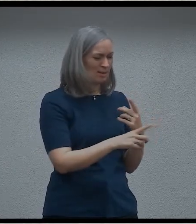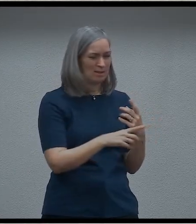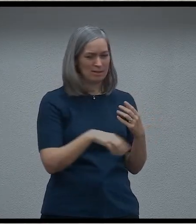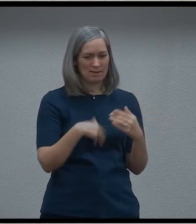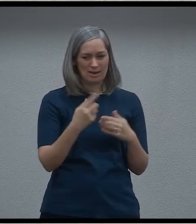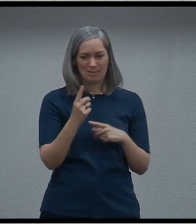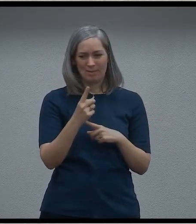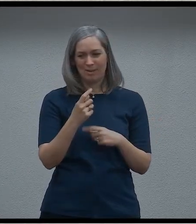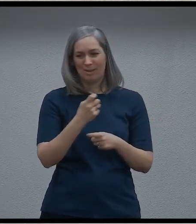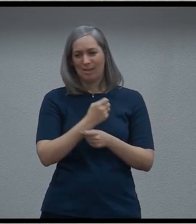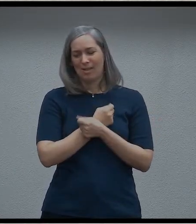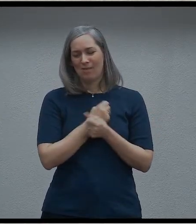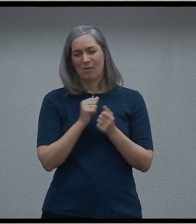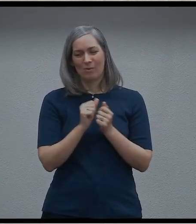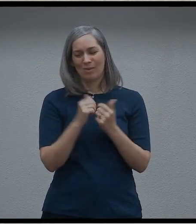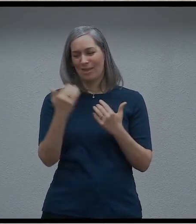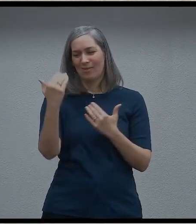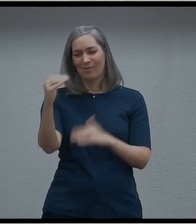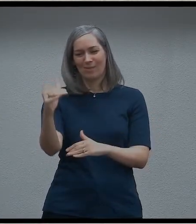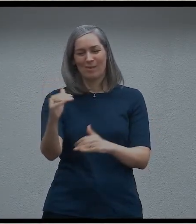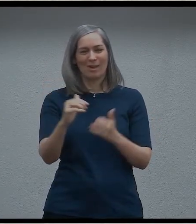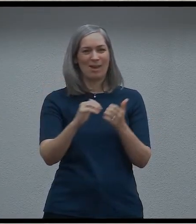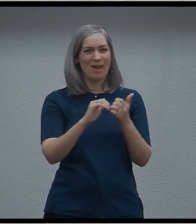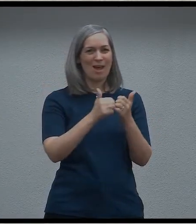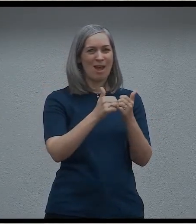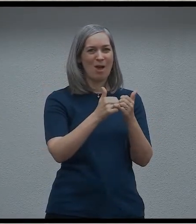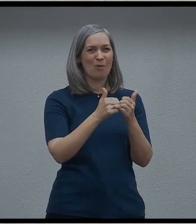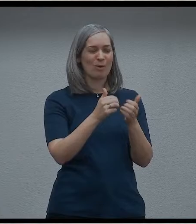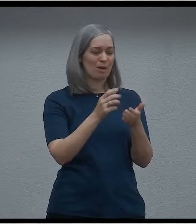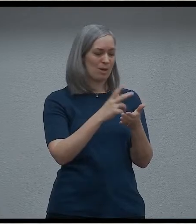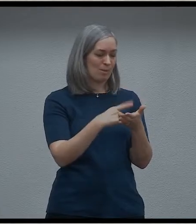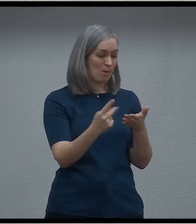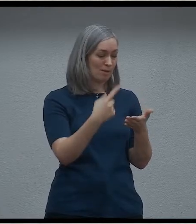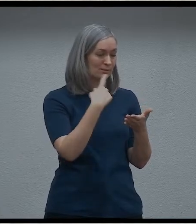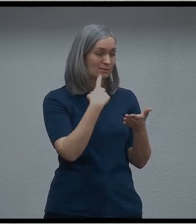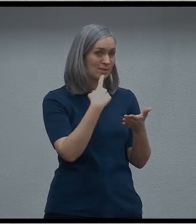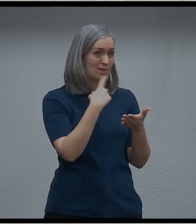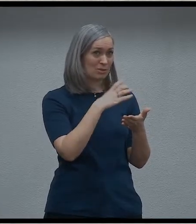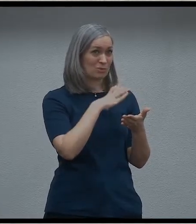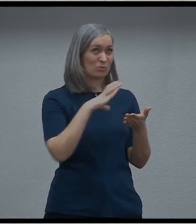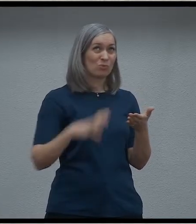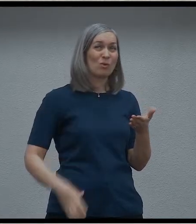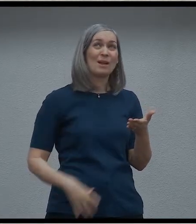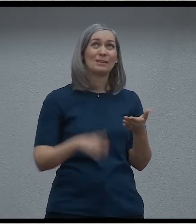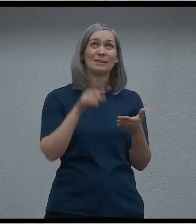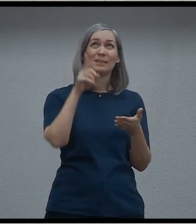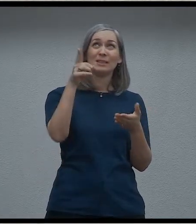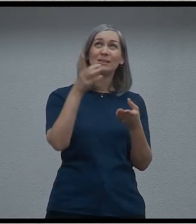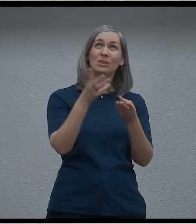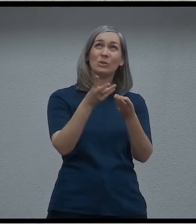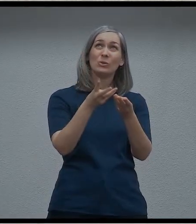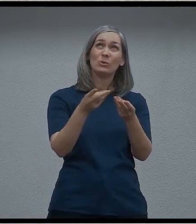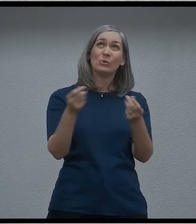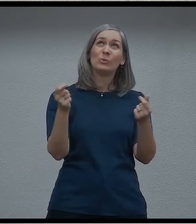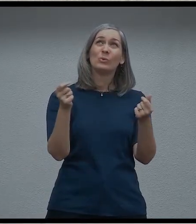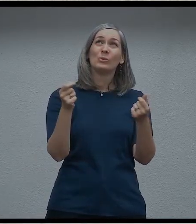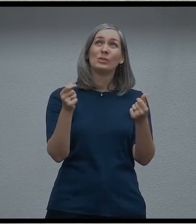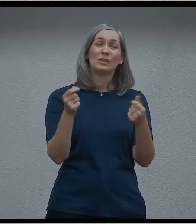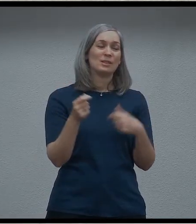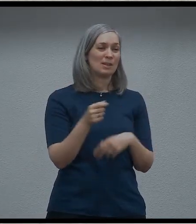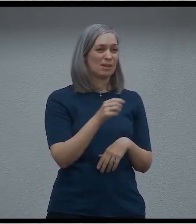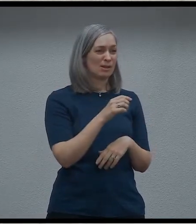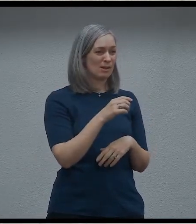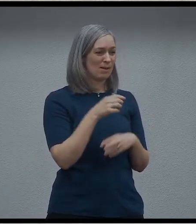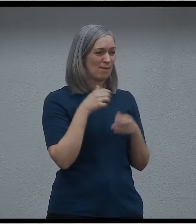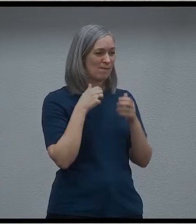them unconditionally the next? Paul is saying that Christ is the solution. He says